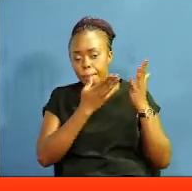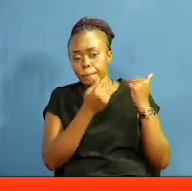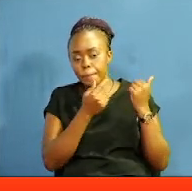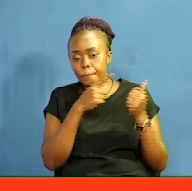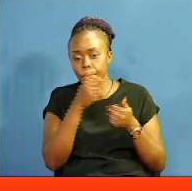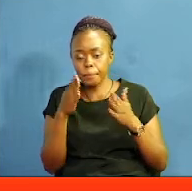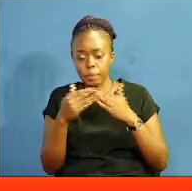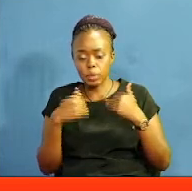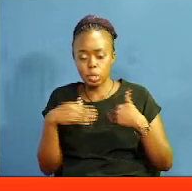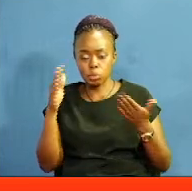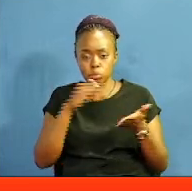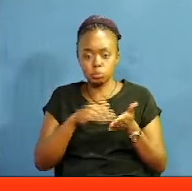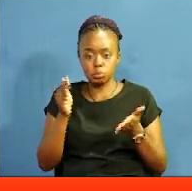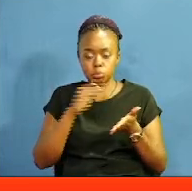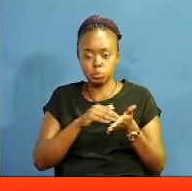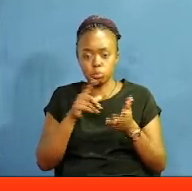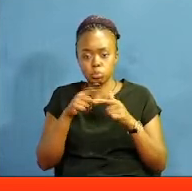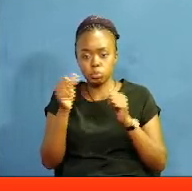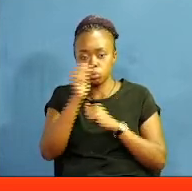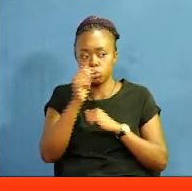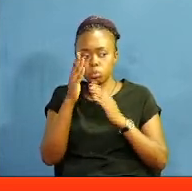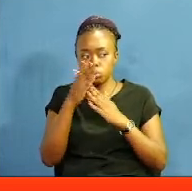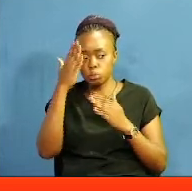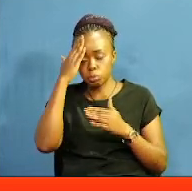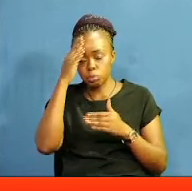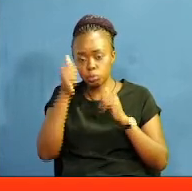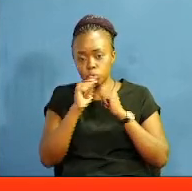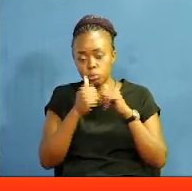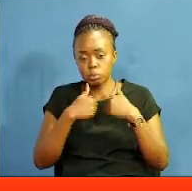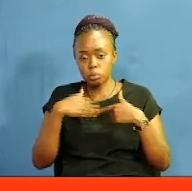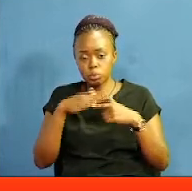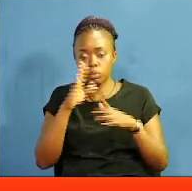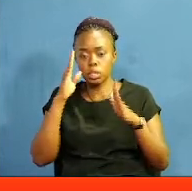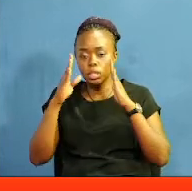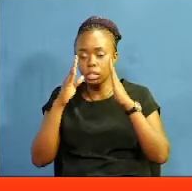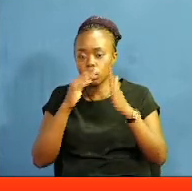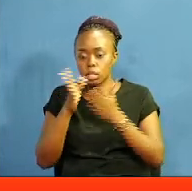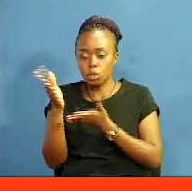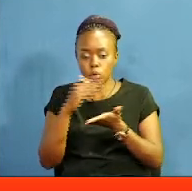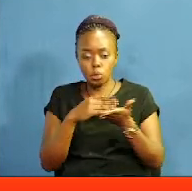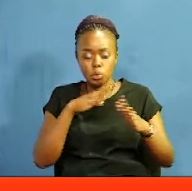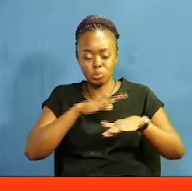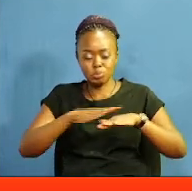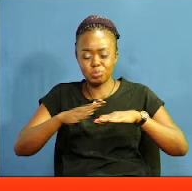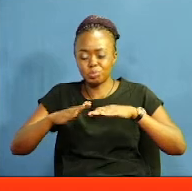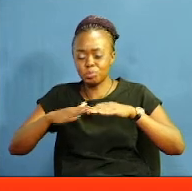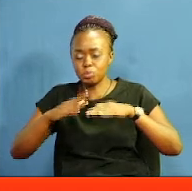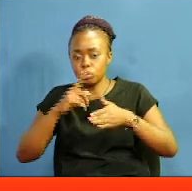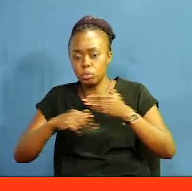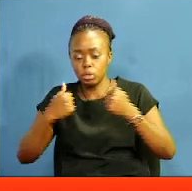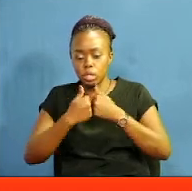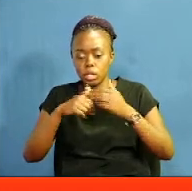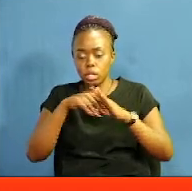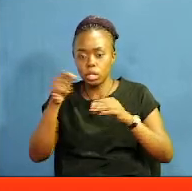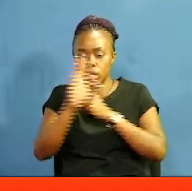have you here again and again, you know, to touch on the political topic, to educate Kenyans, you know, to bring us to speed with the political happenings